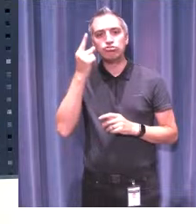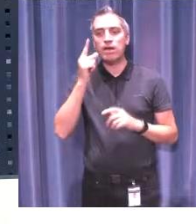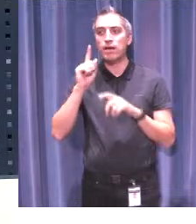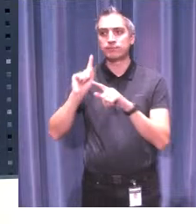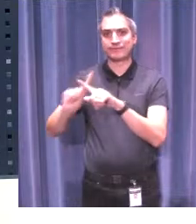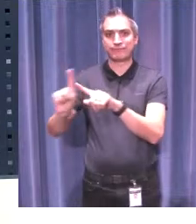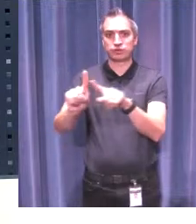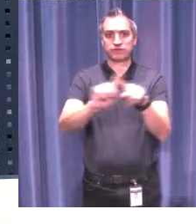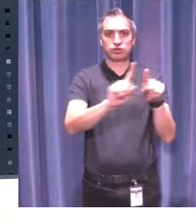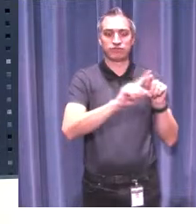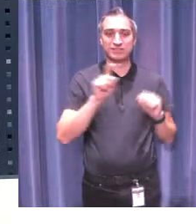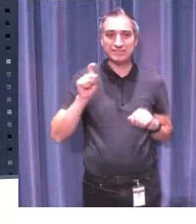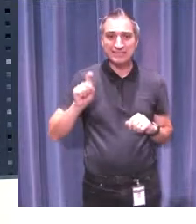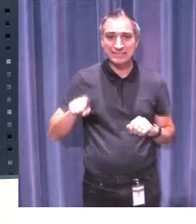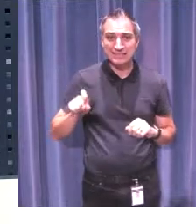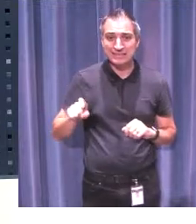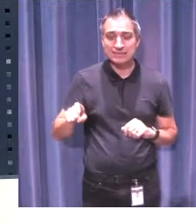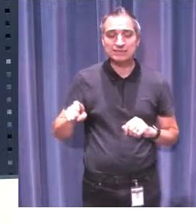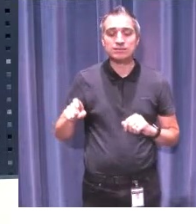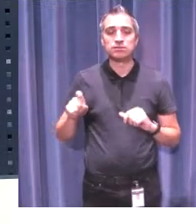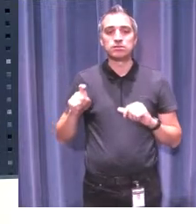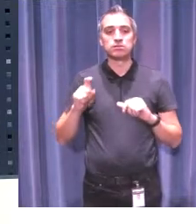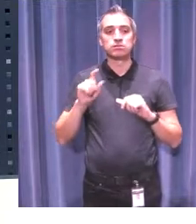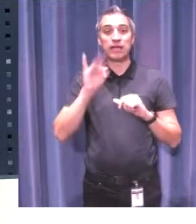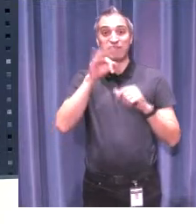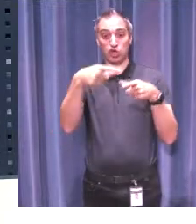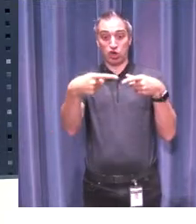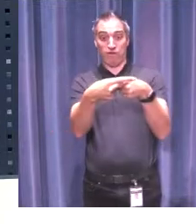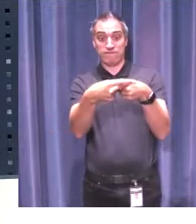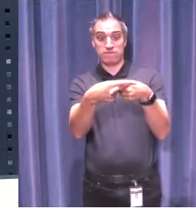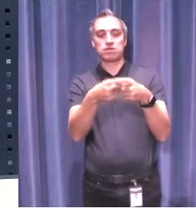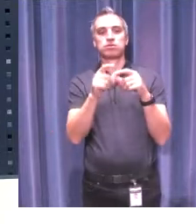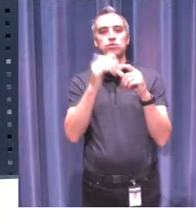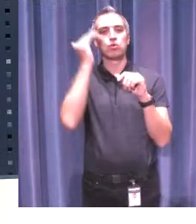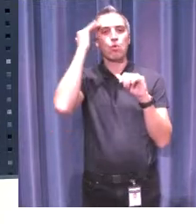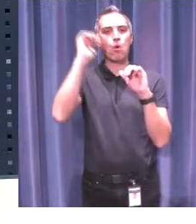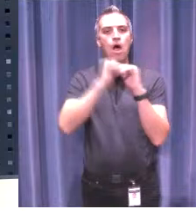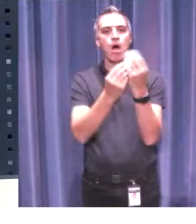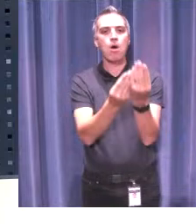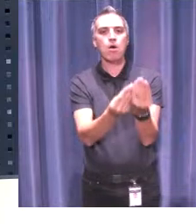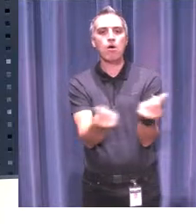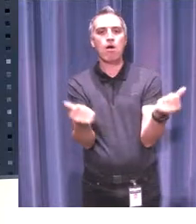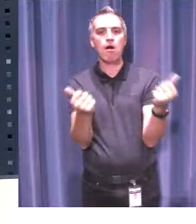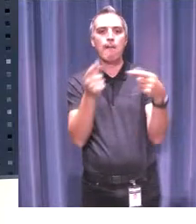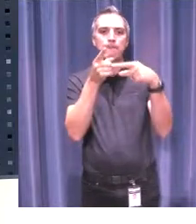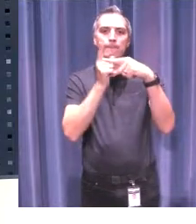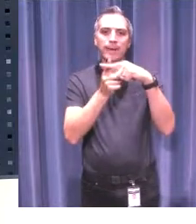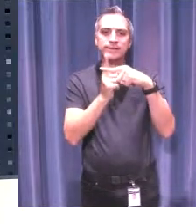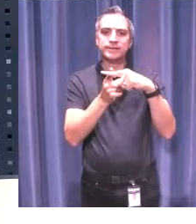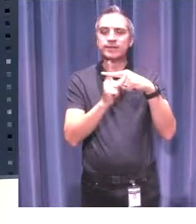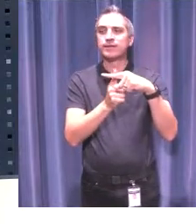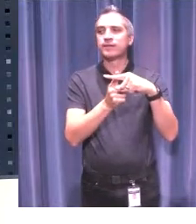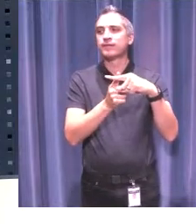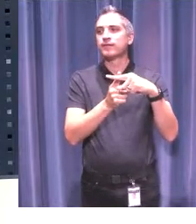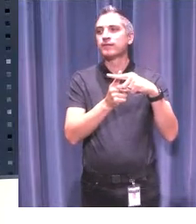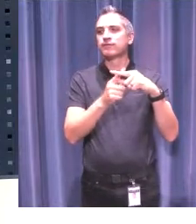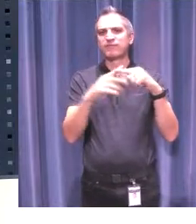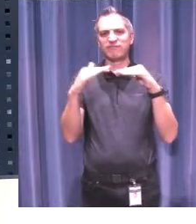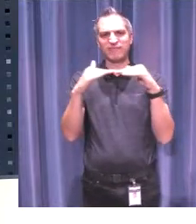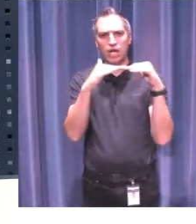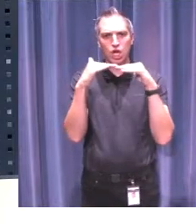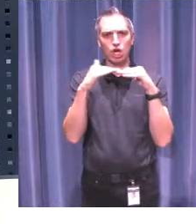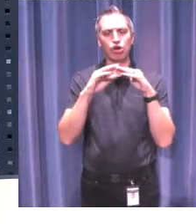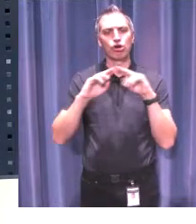ability to resolve conflicts in a positive and fair,